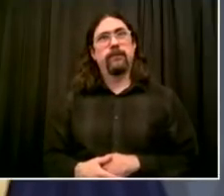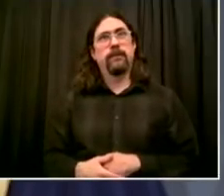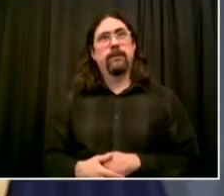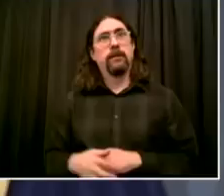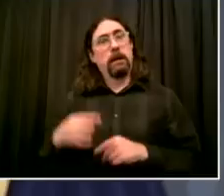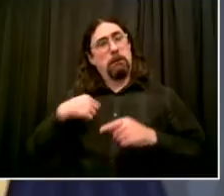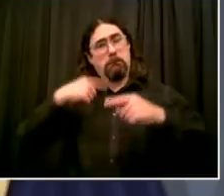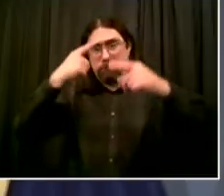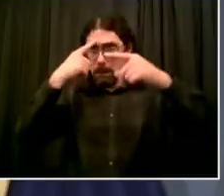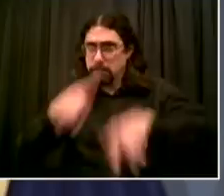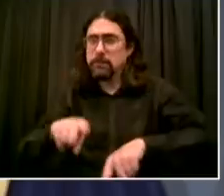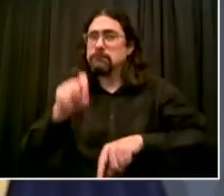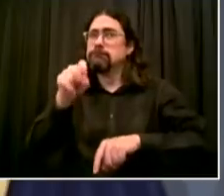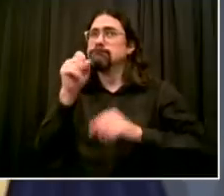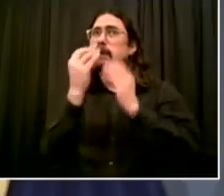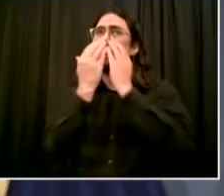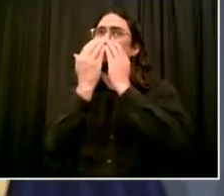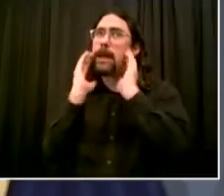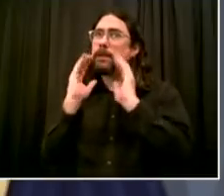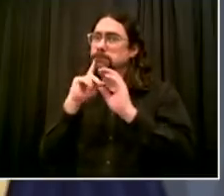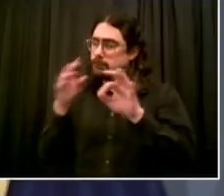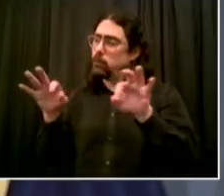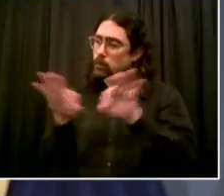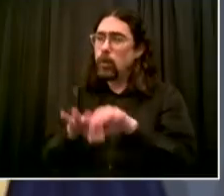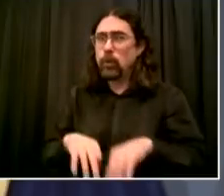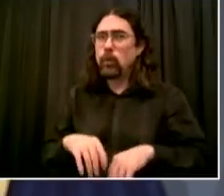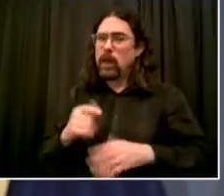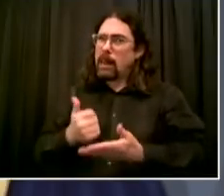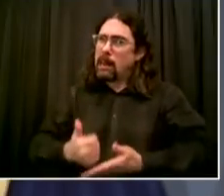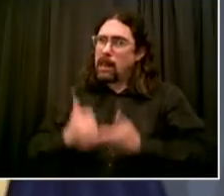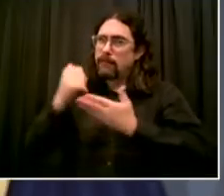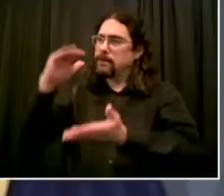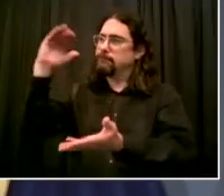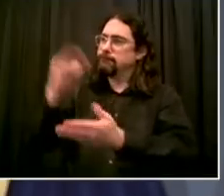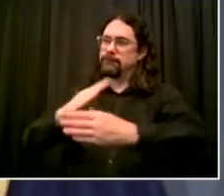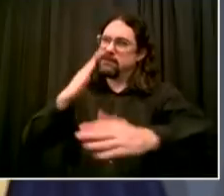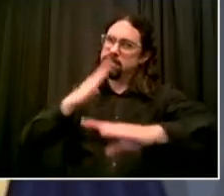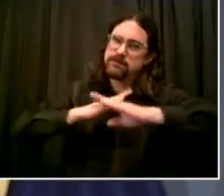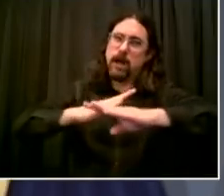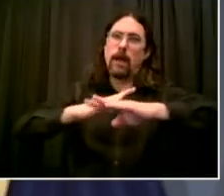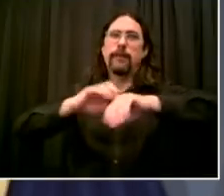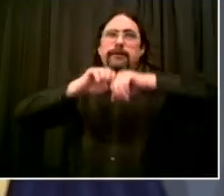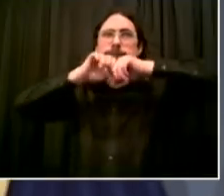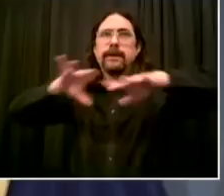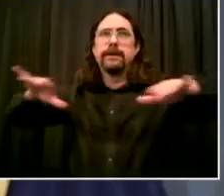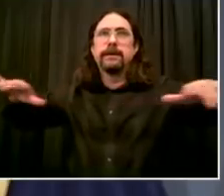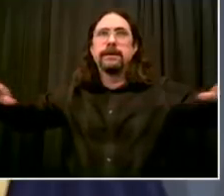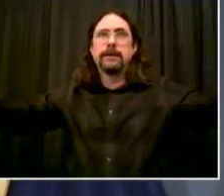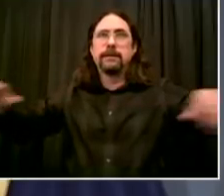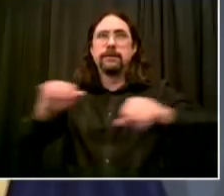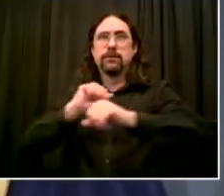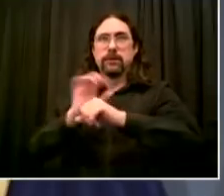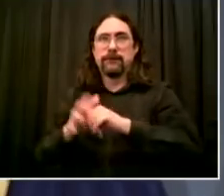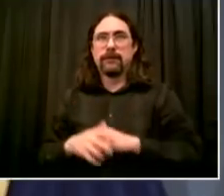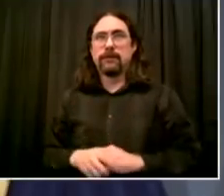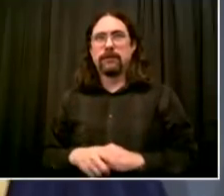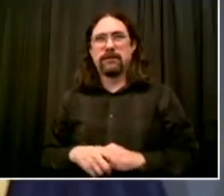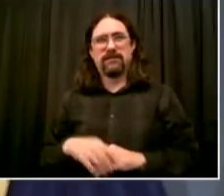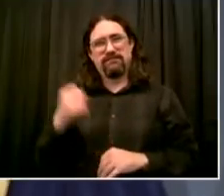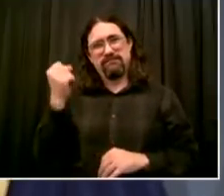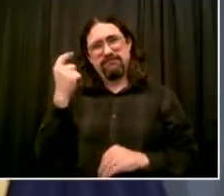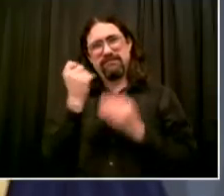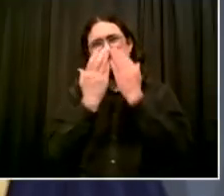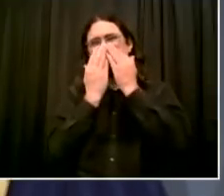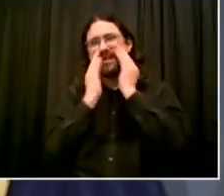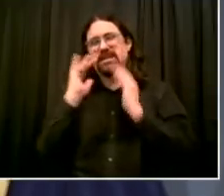the experience. I don't either. But it works and it protects people, and we've got to make it easier and easier. So, you know, we're just going to keep constantly